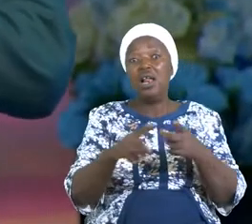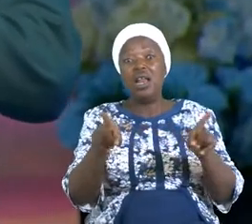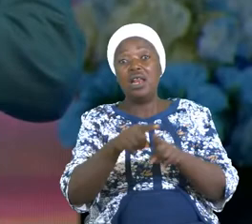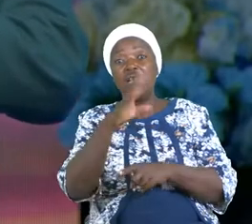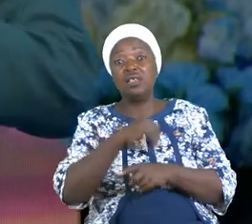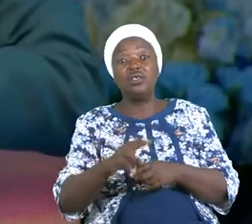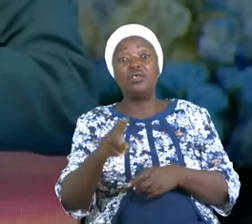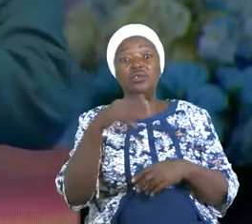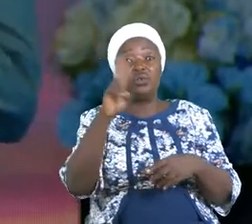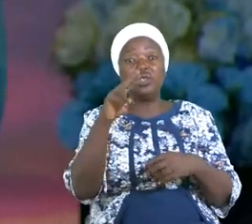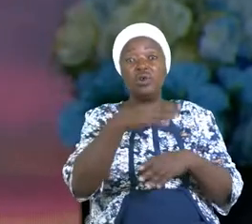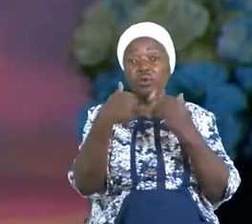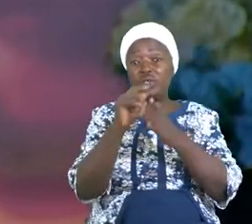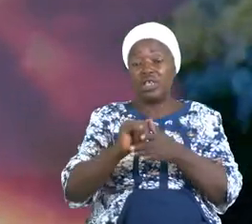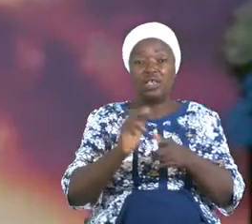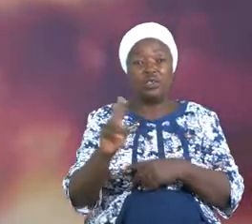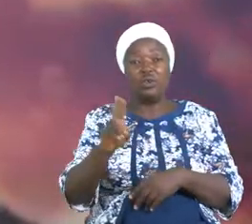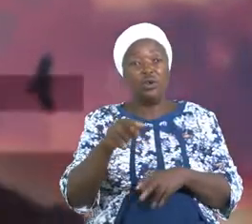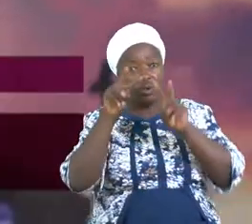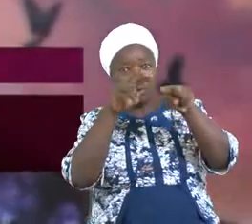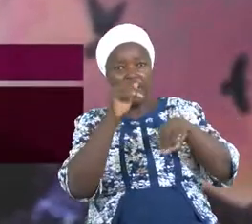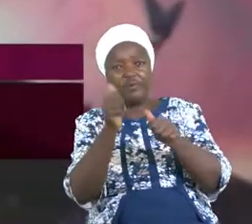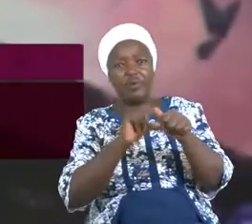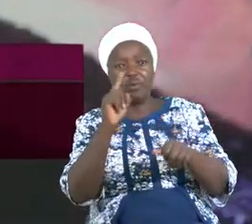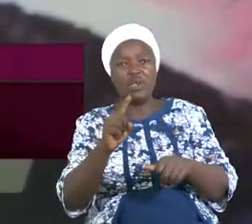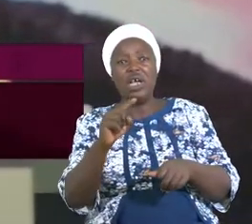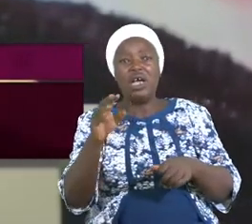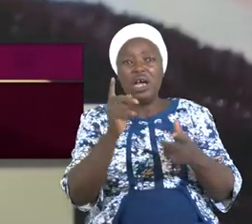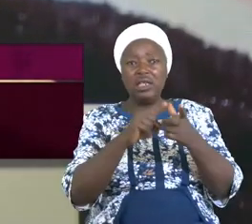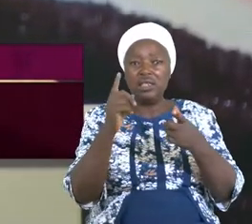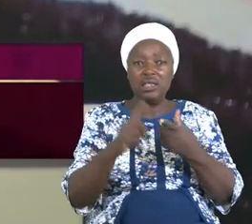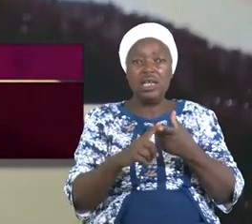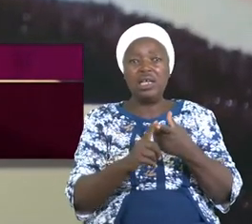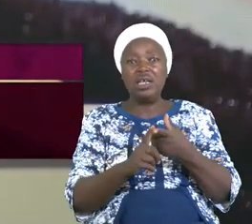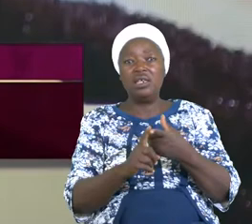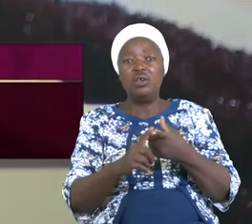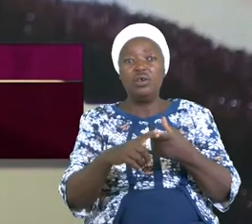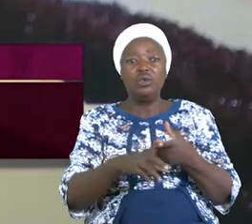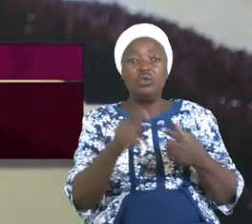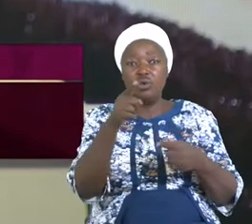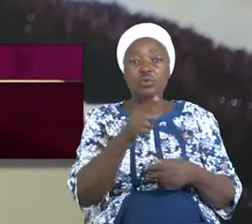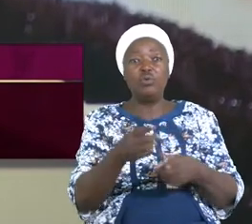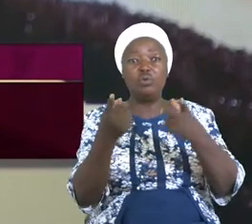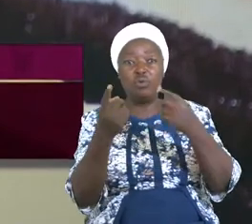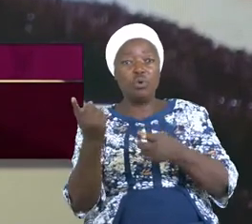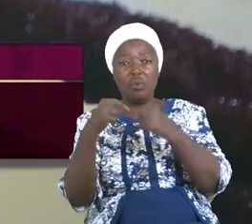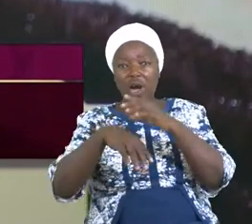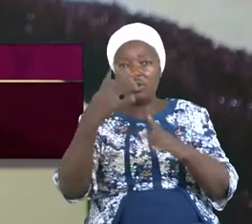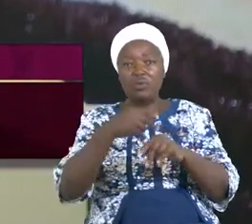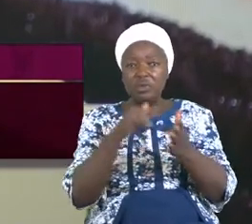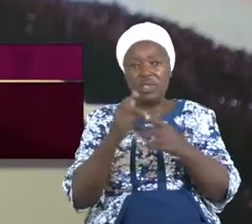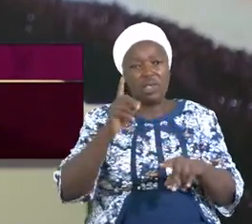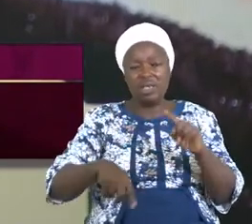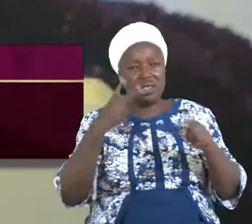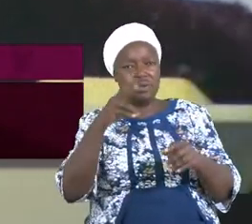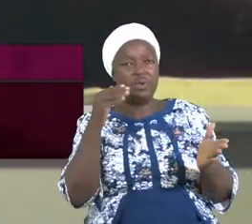he looks at everyone, and then you vanished out of the radar. He cannot see you again.